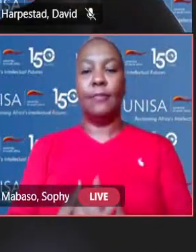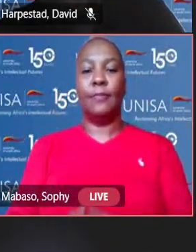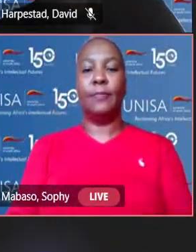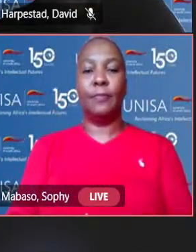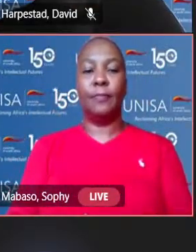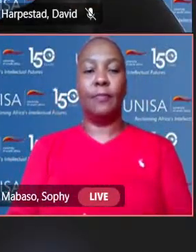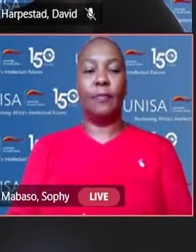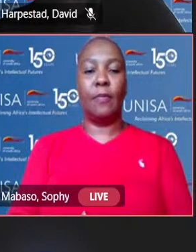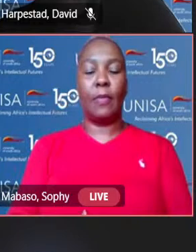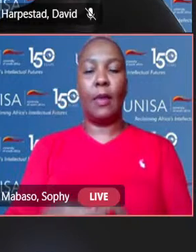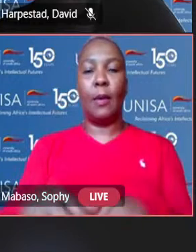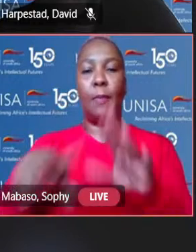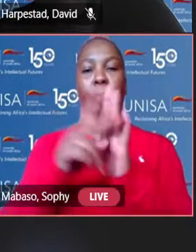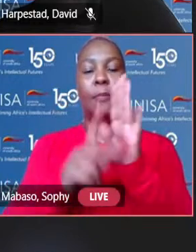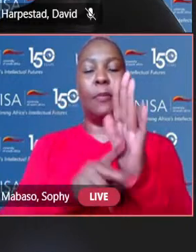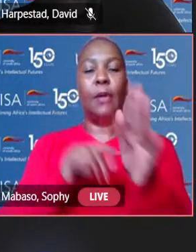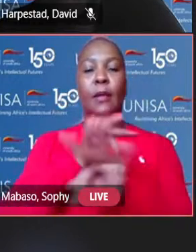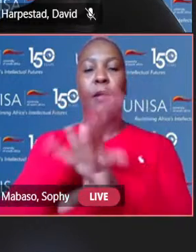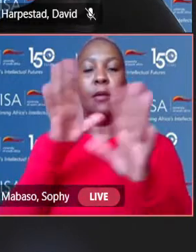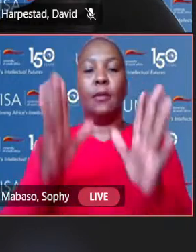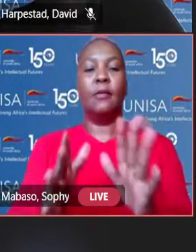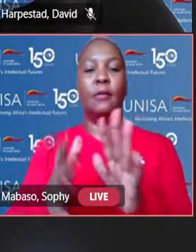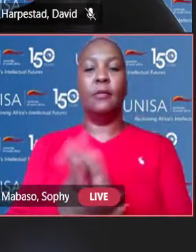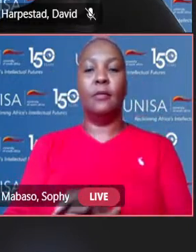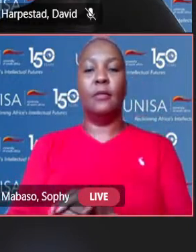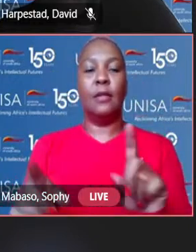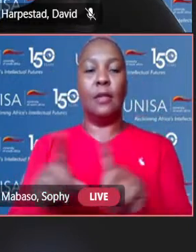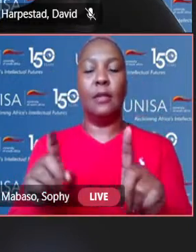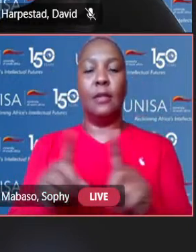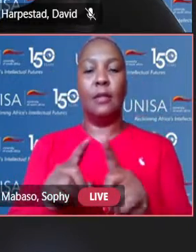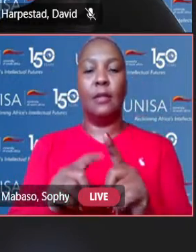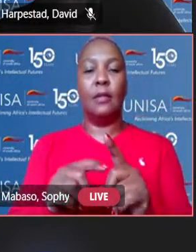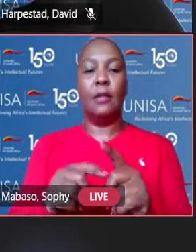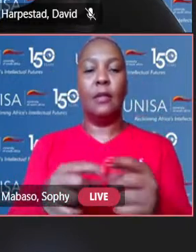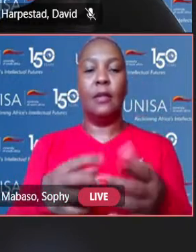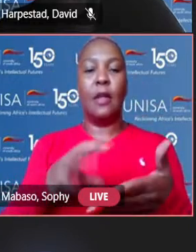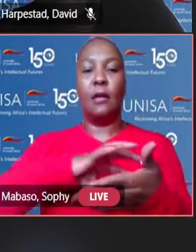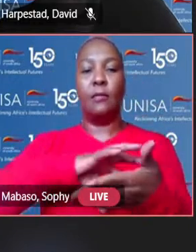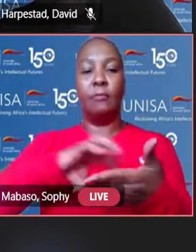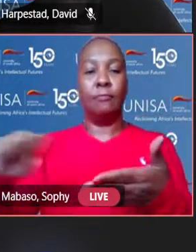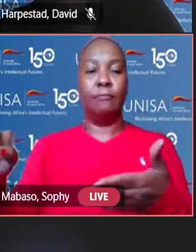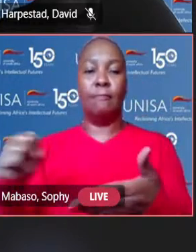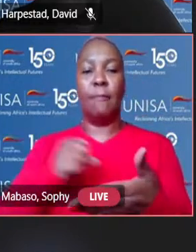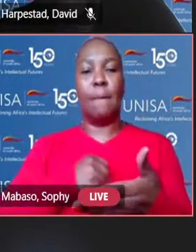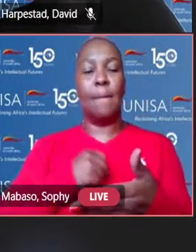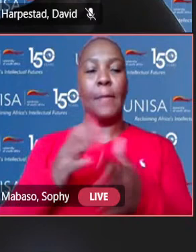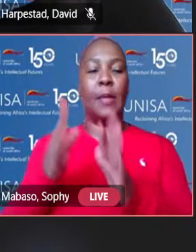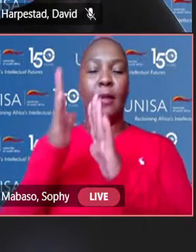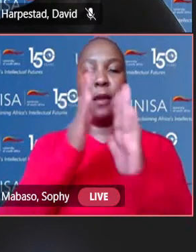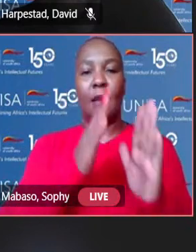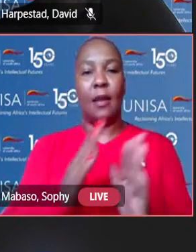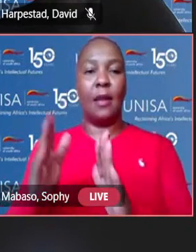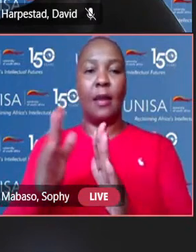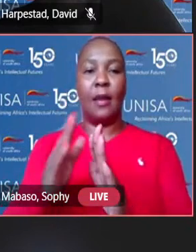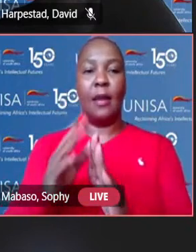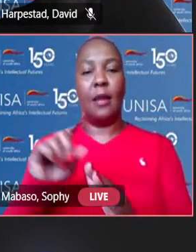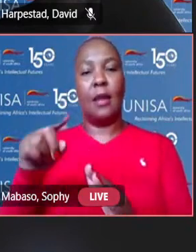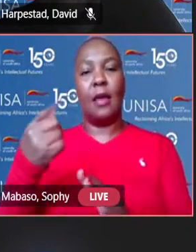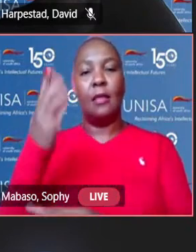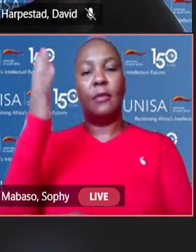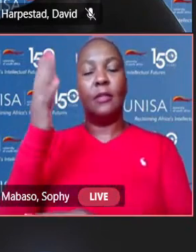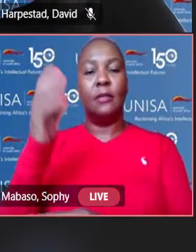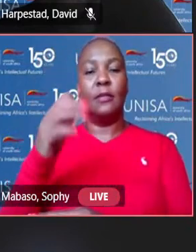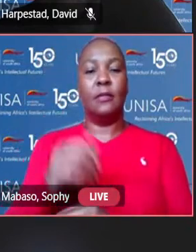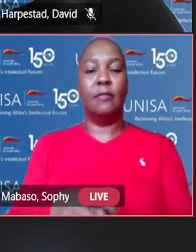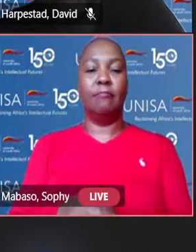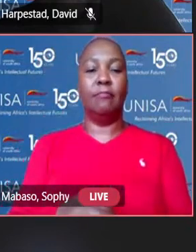Program Director. If I can just unshare and please just get the other presentation up. I didn't have it